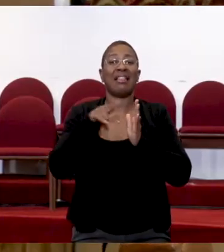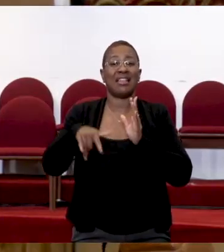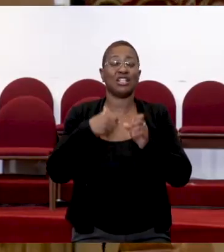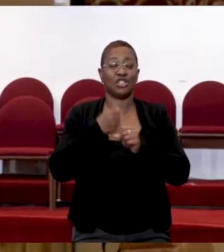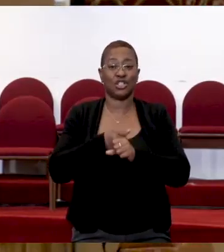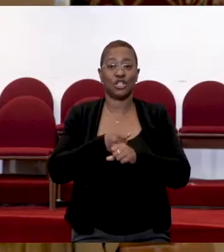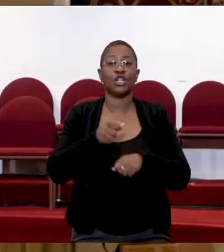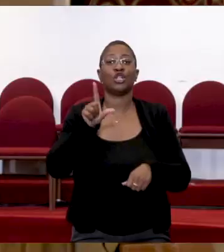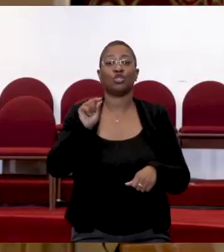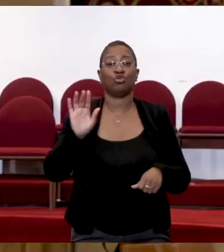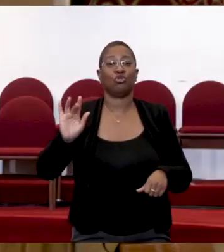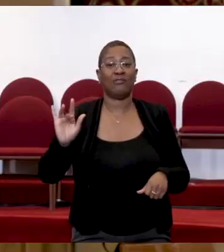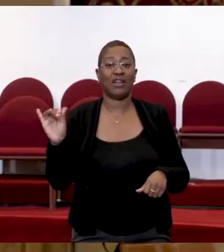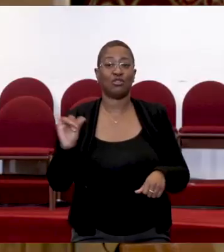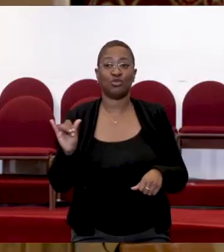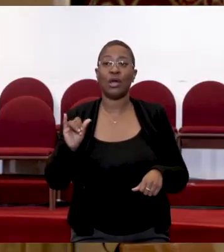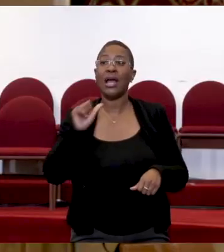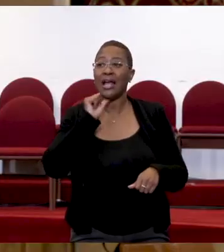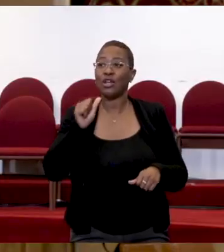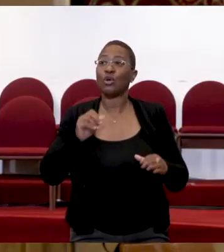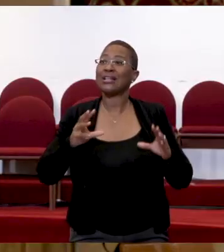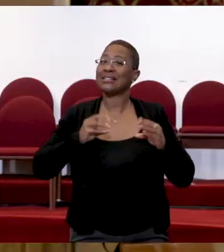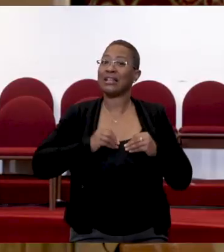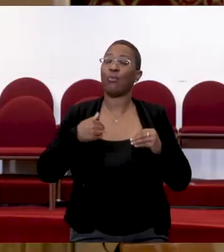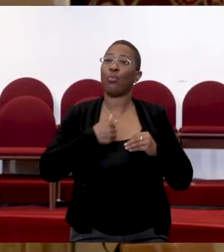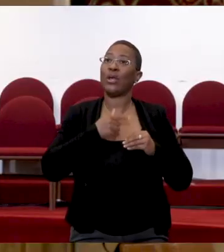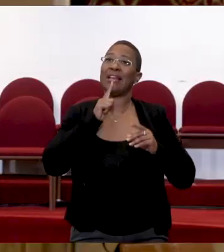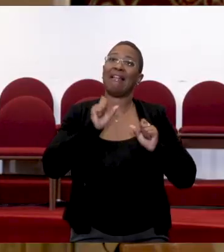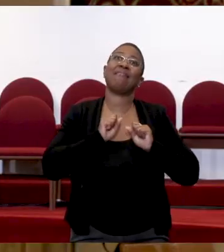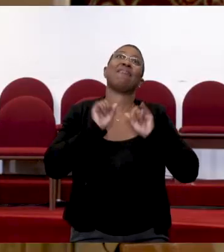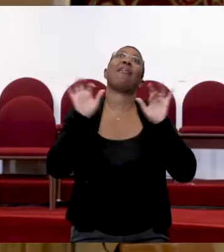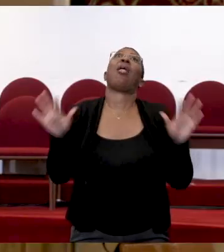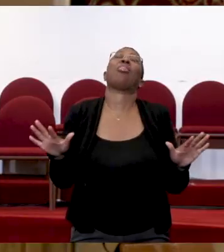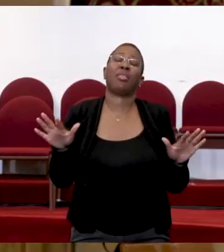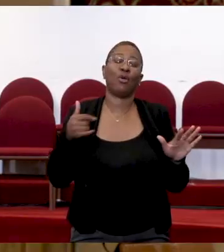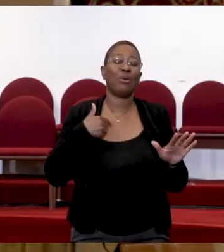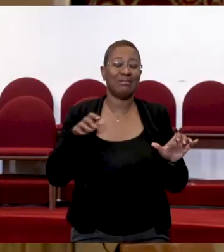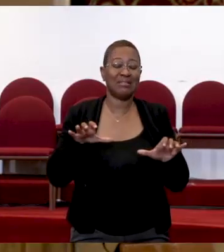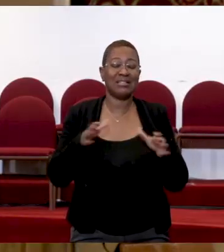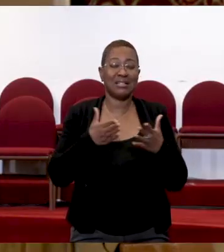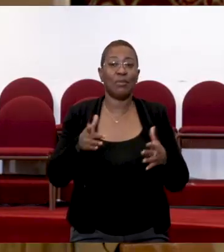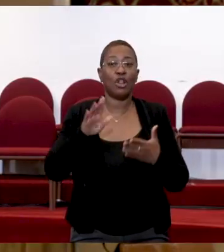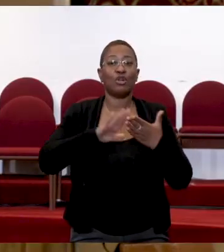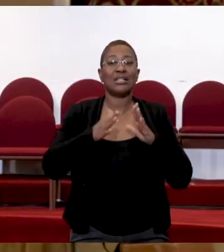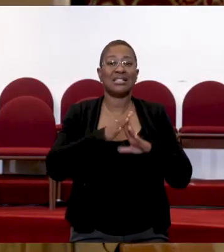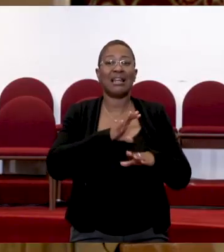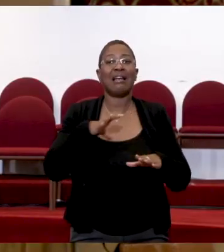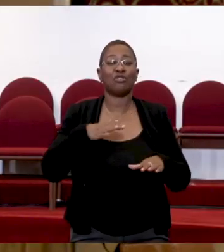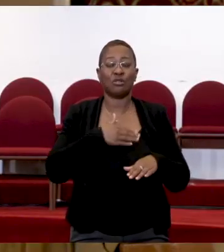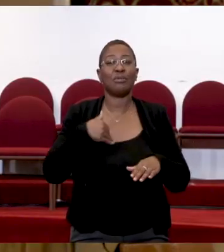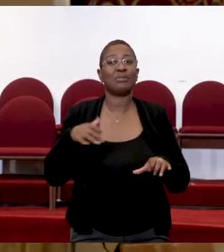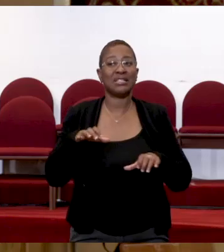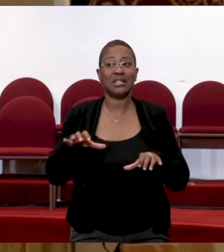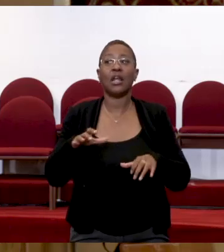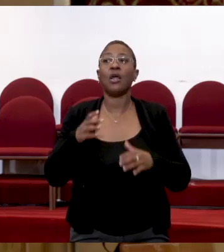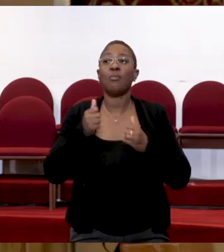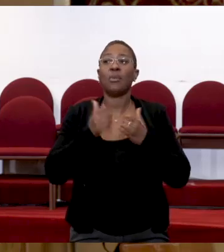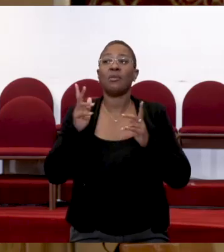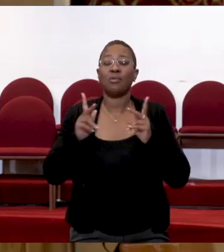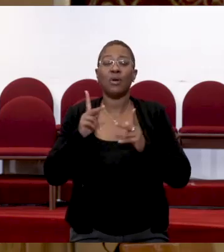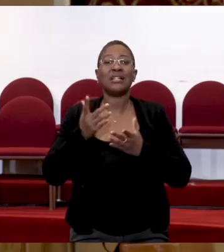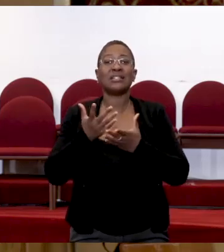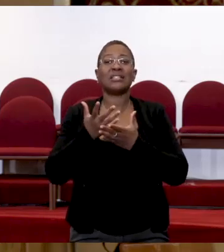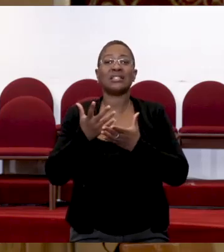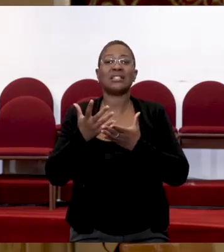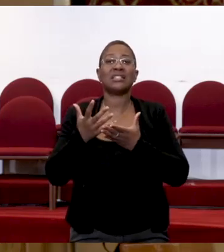in 2025. So I don't accept the fact we didn't. Those city council members, lots of people were in front of them demanding